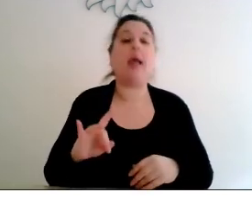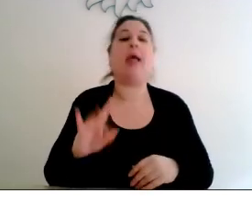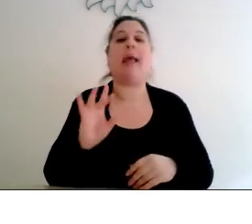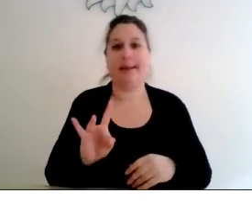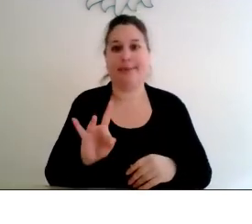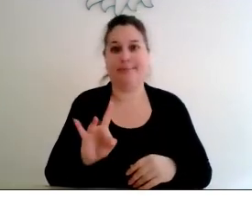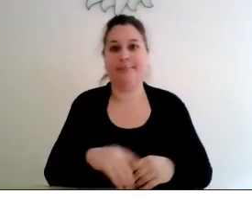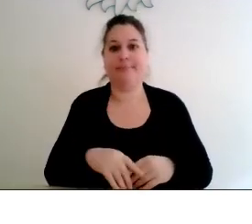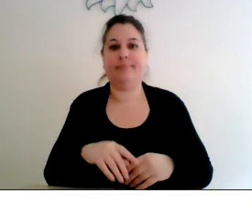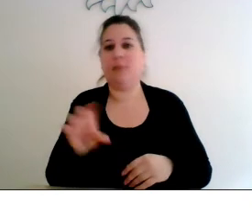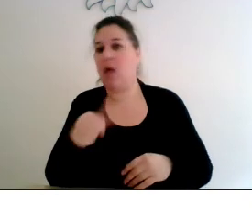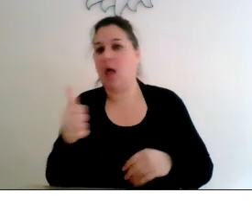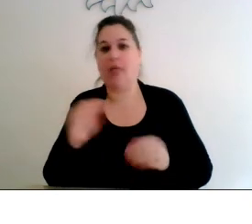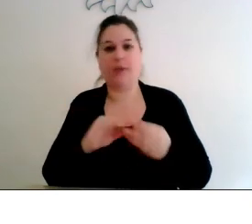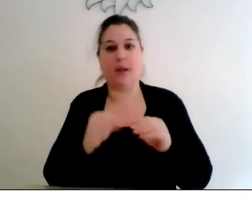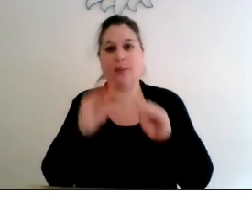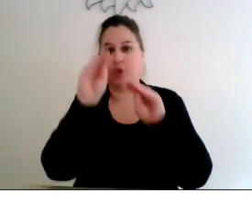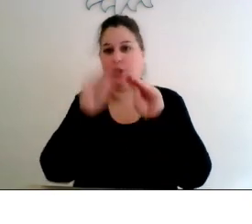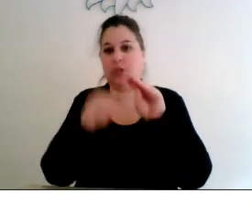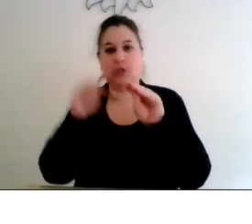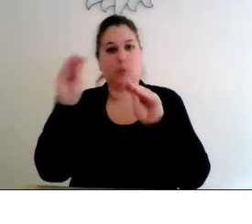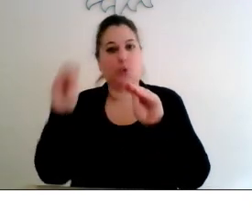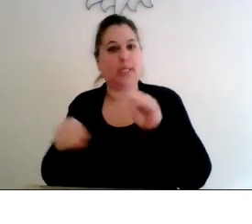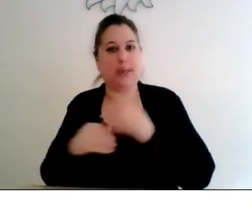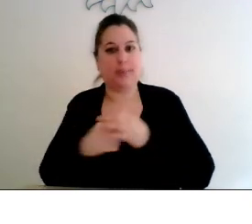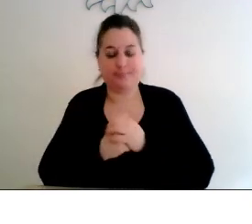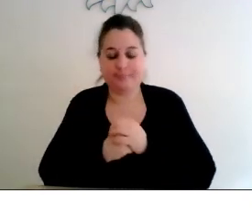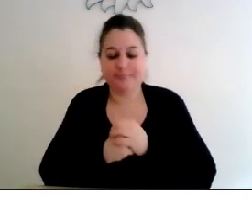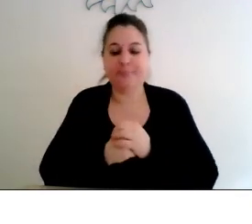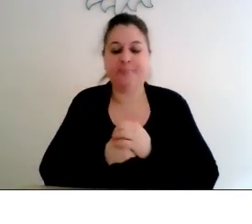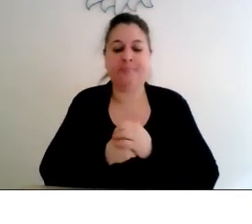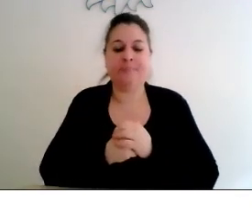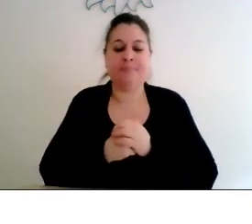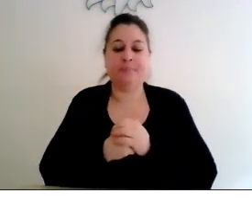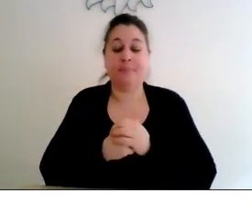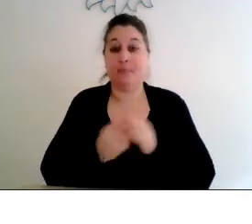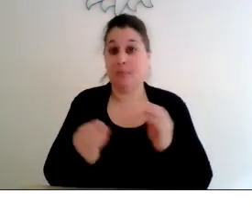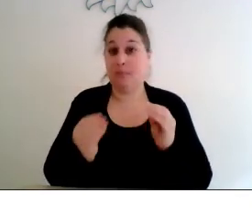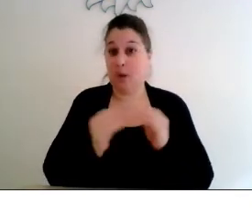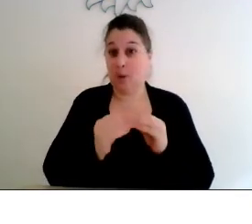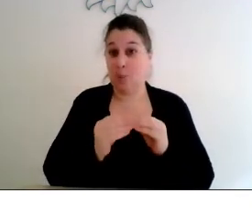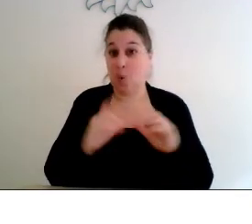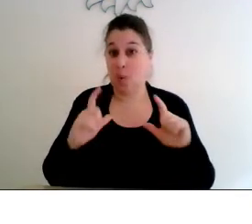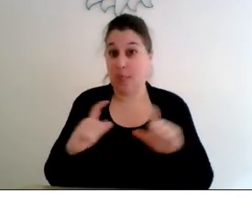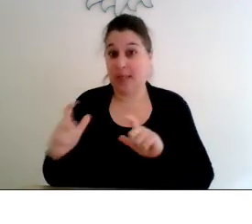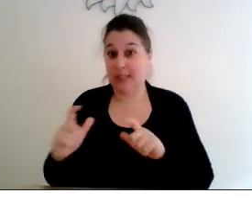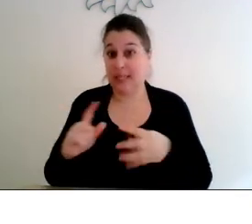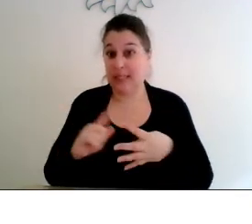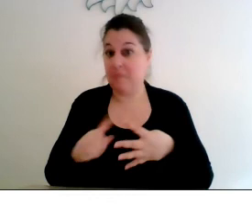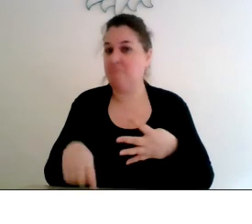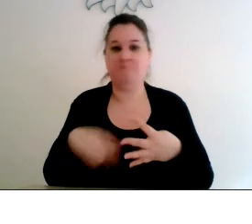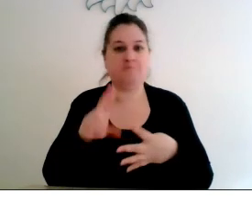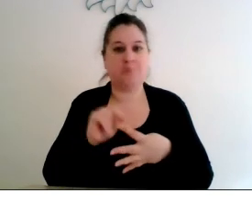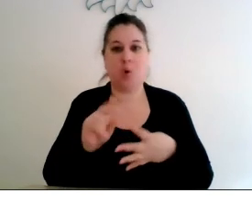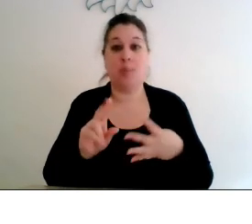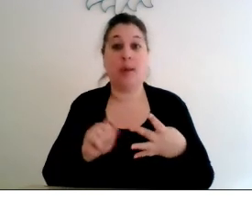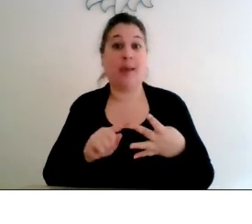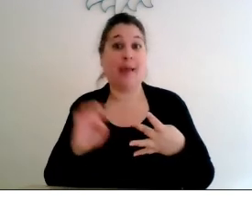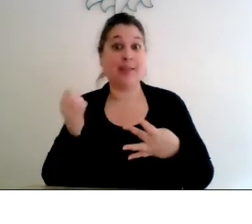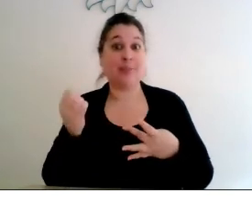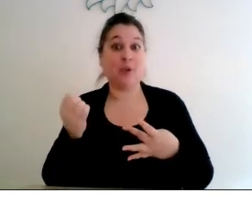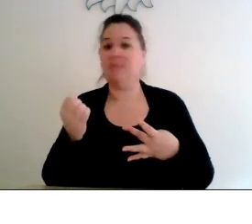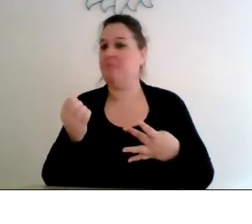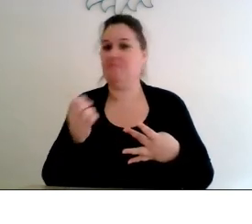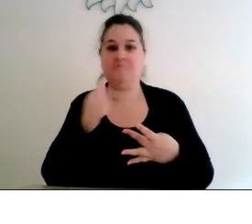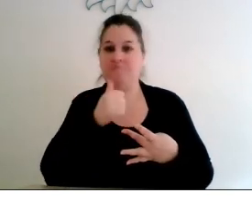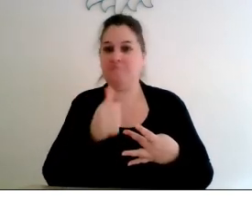Okay. All right. Now, are there any more parentheses? Nope. Any more exponents? Nope. Any